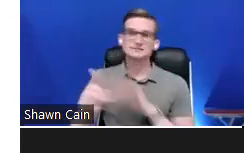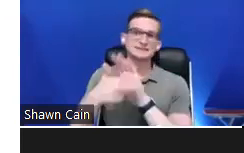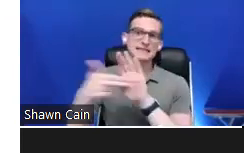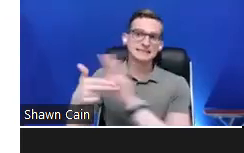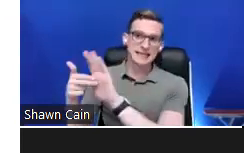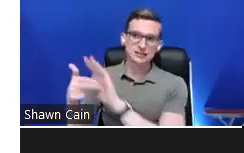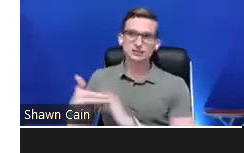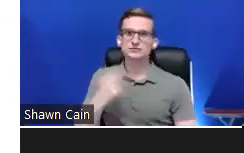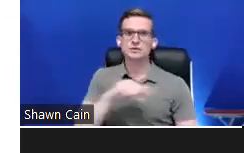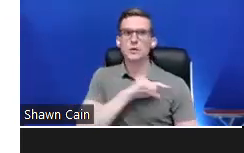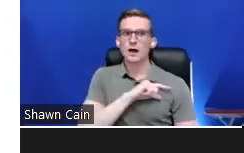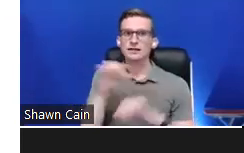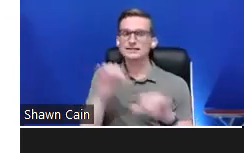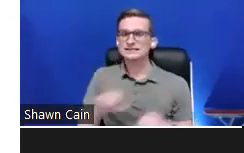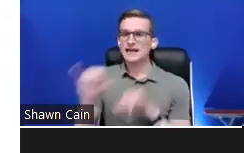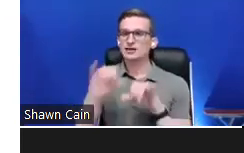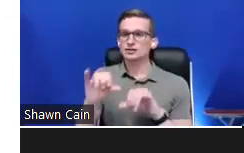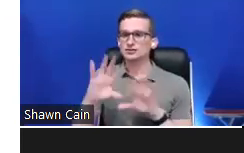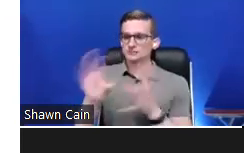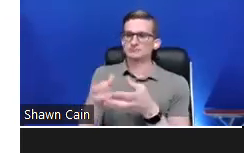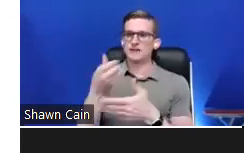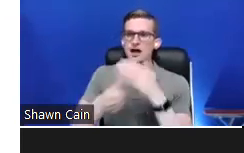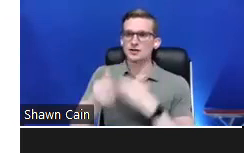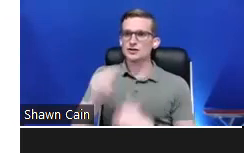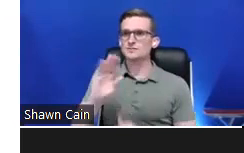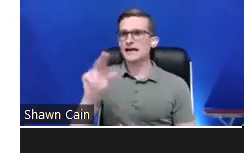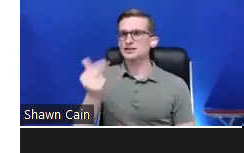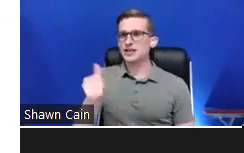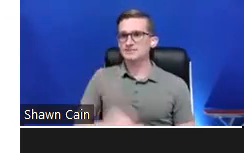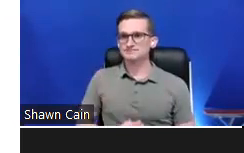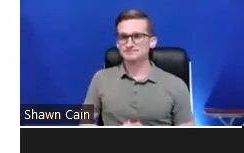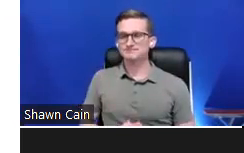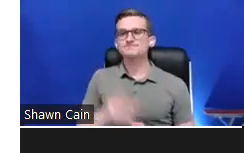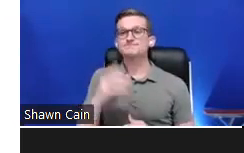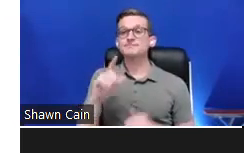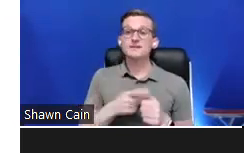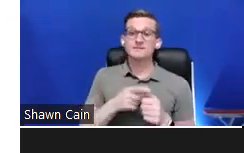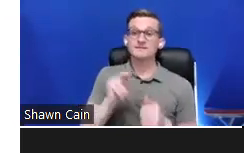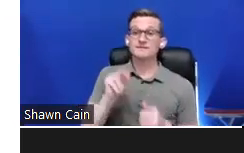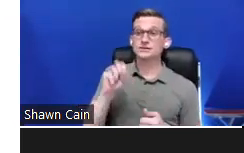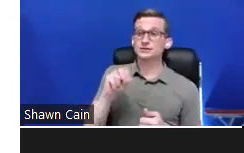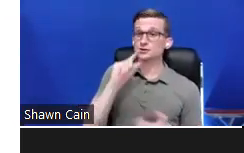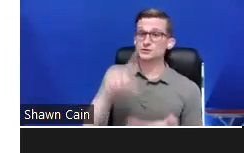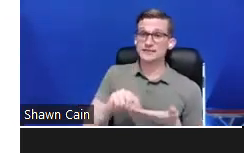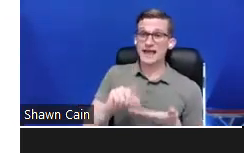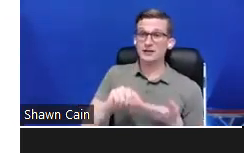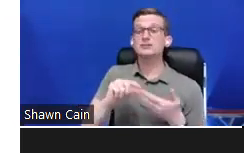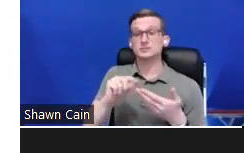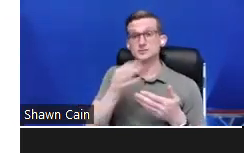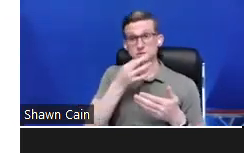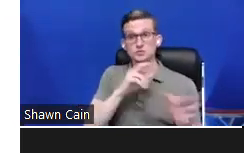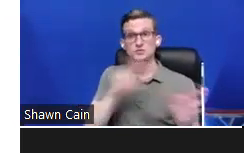and standards within the BHA. We've got our first newsletter almost ready to send out. So if you have already signed